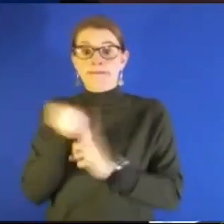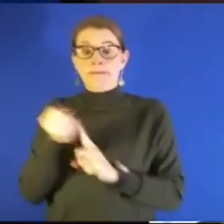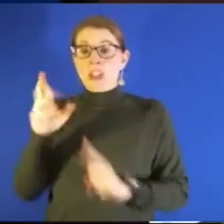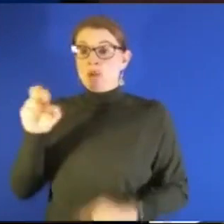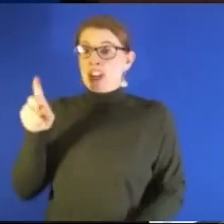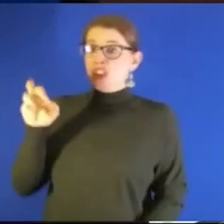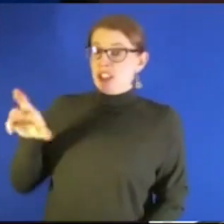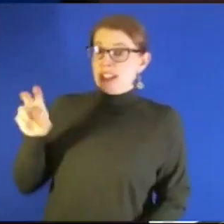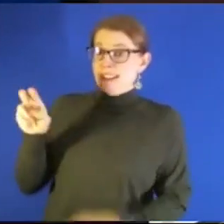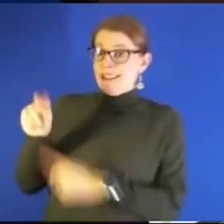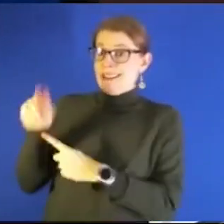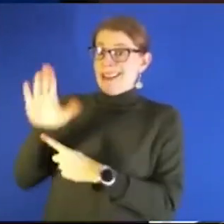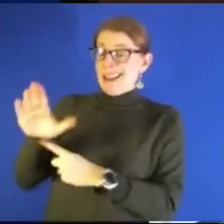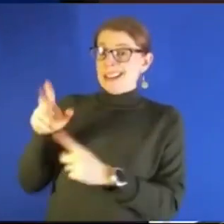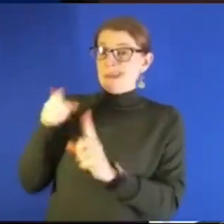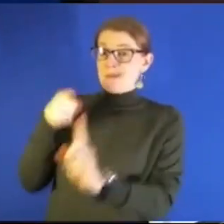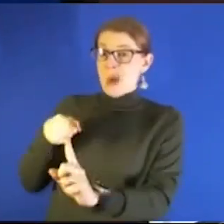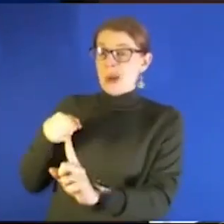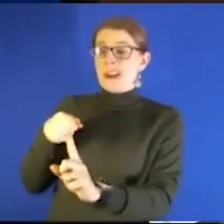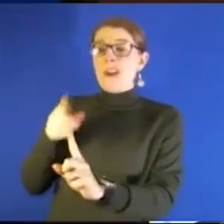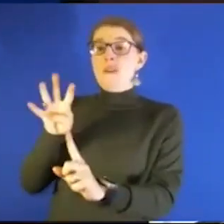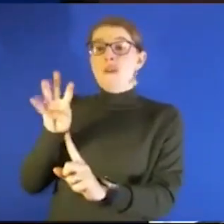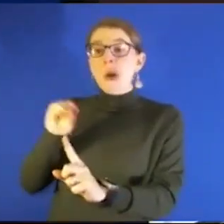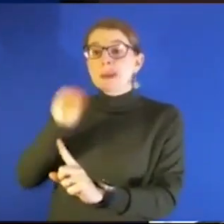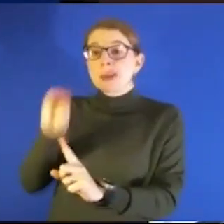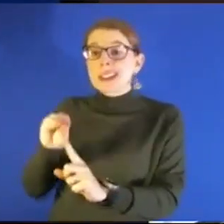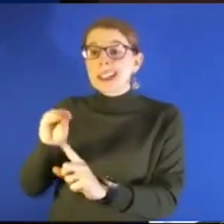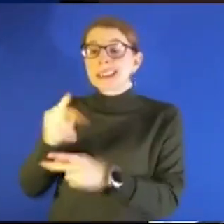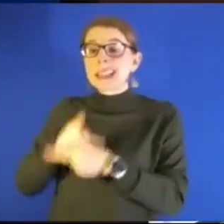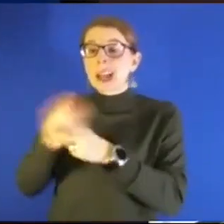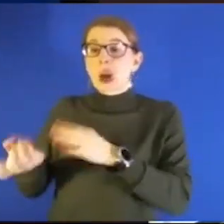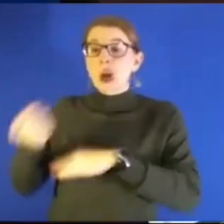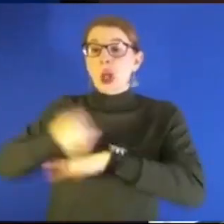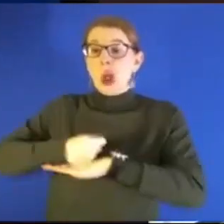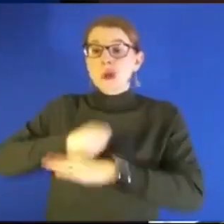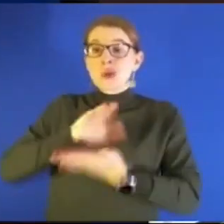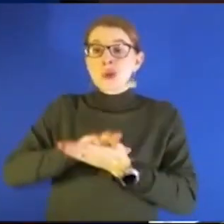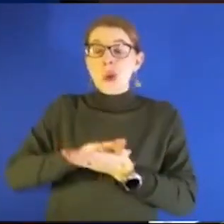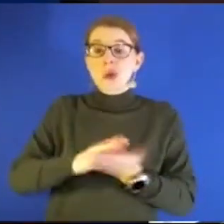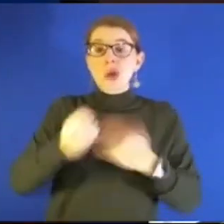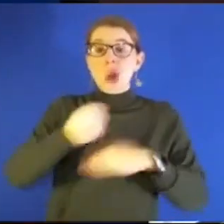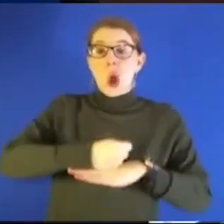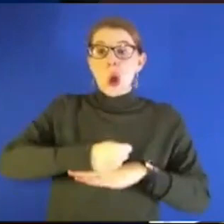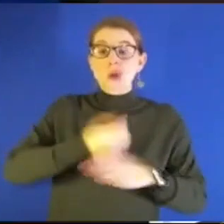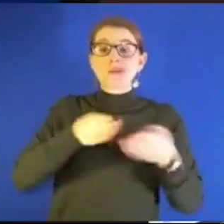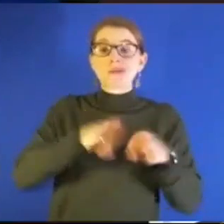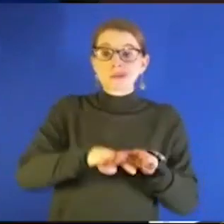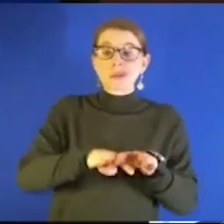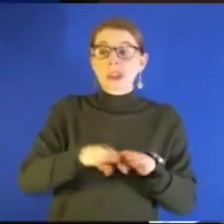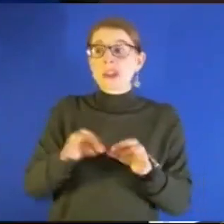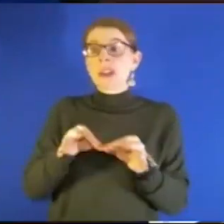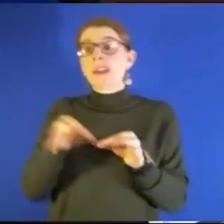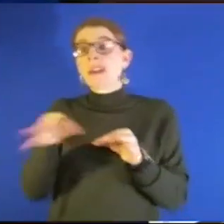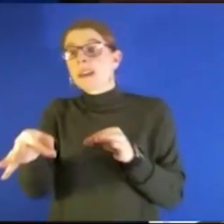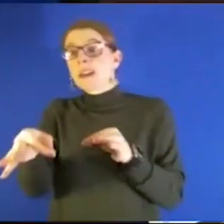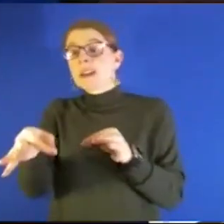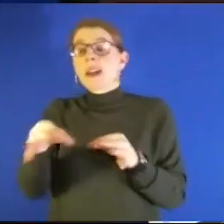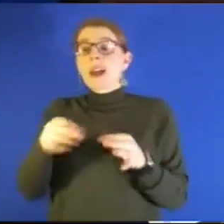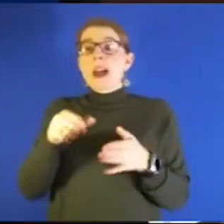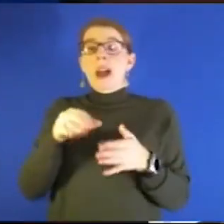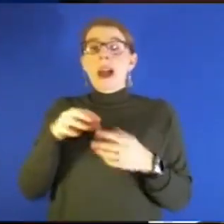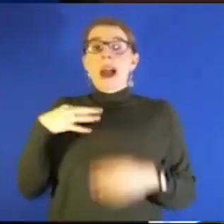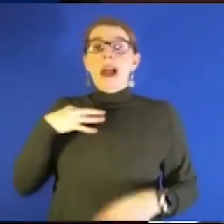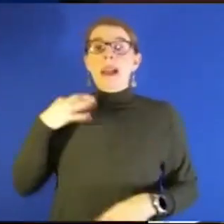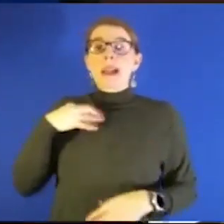of daycare has closed, schools are going to close, we're deferring elective surgeries, I don't know how much more we can make people feel